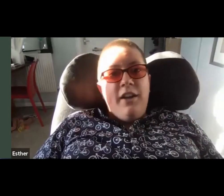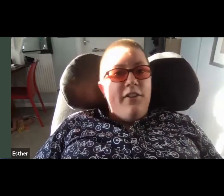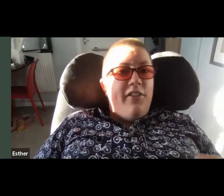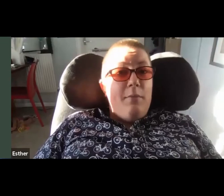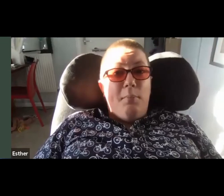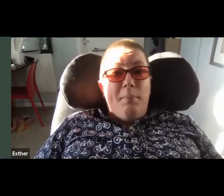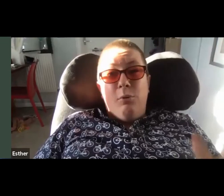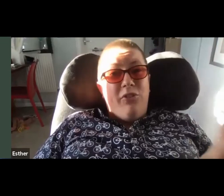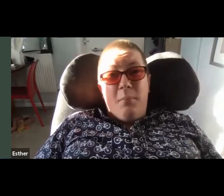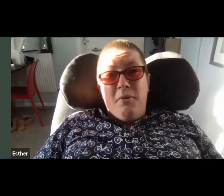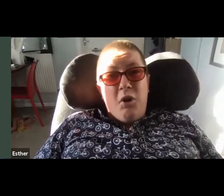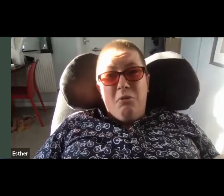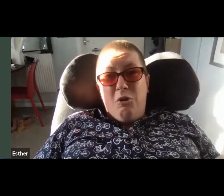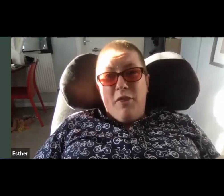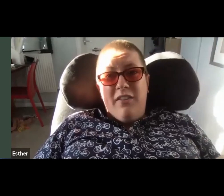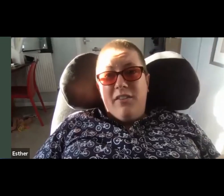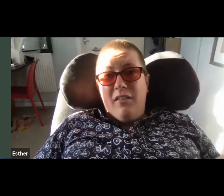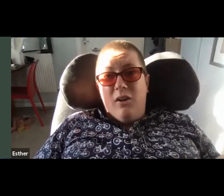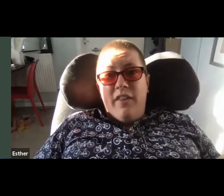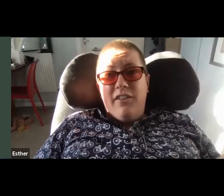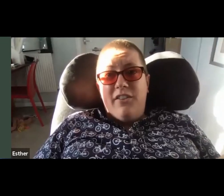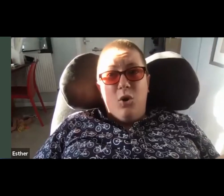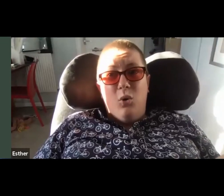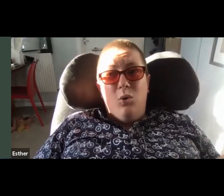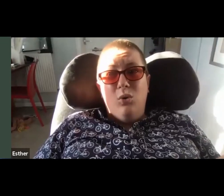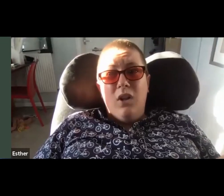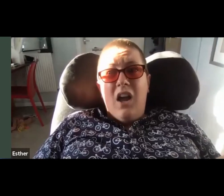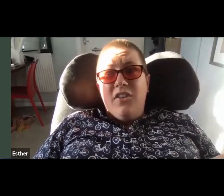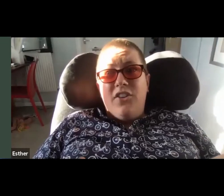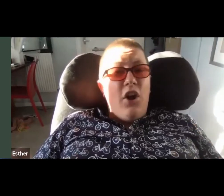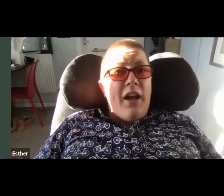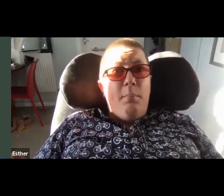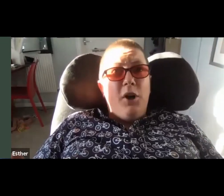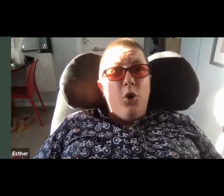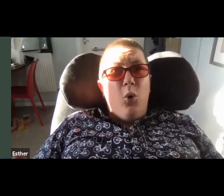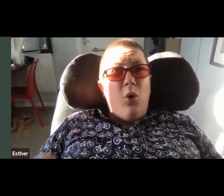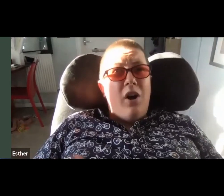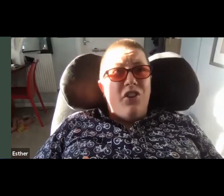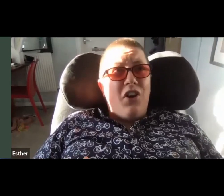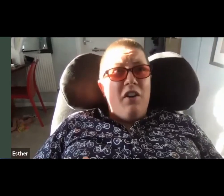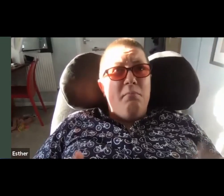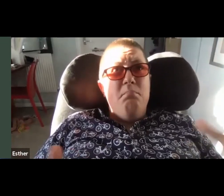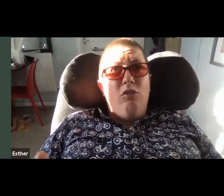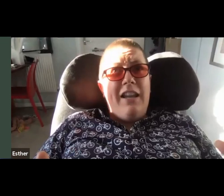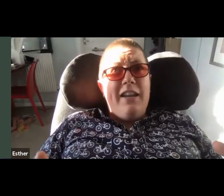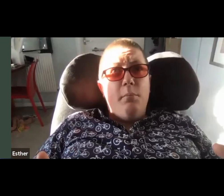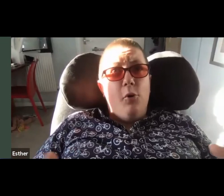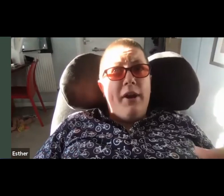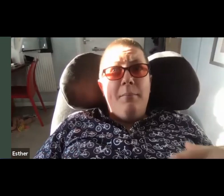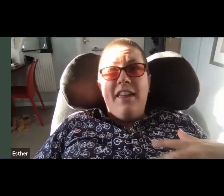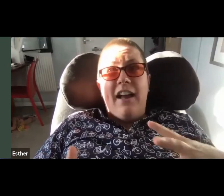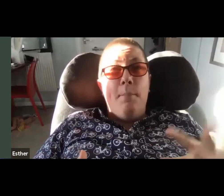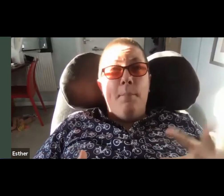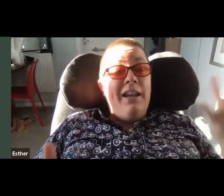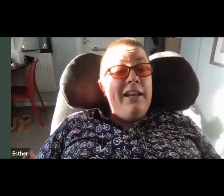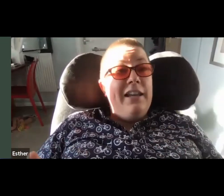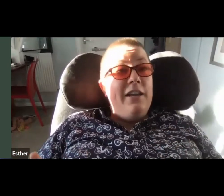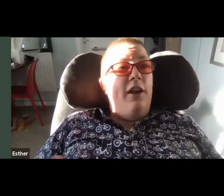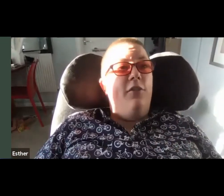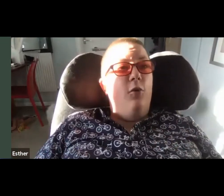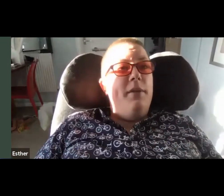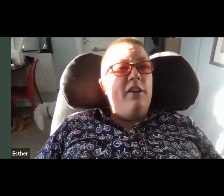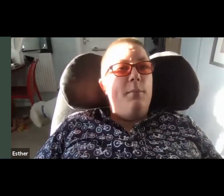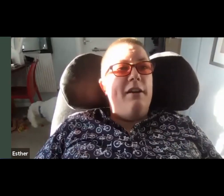helpful. Disabled people, some of whom are on this call, turning up at court and just kind of morally supporting me, that